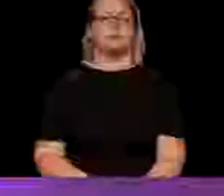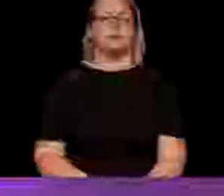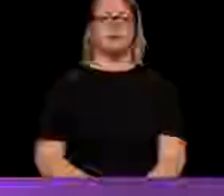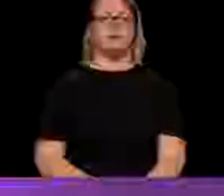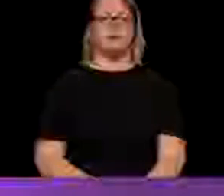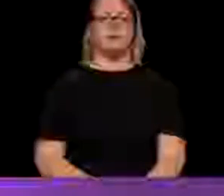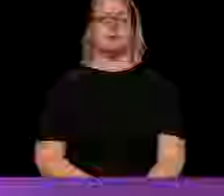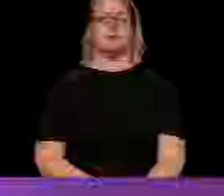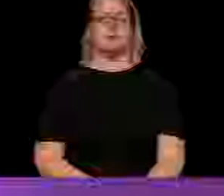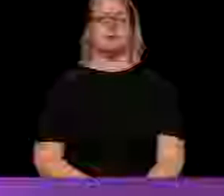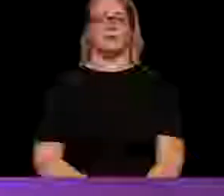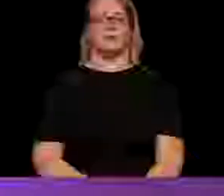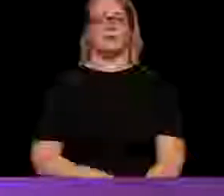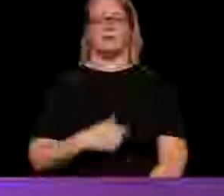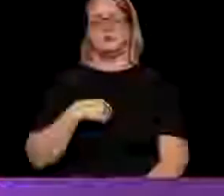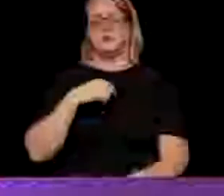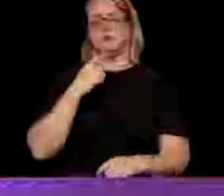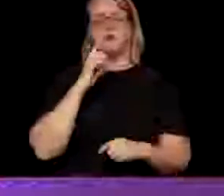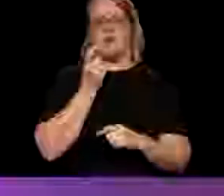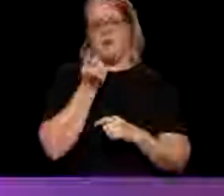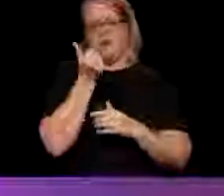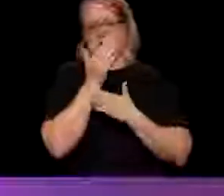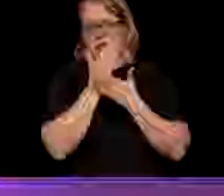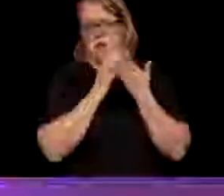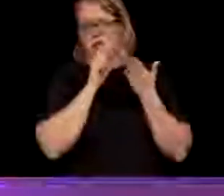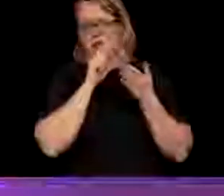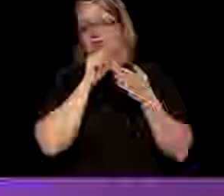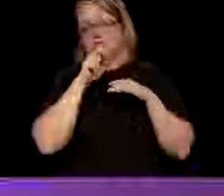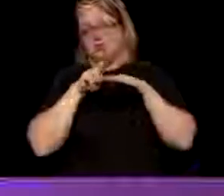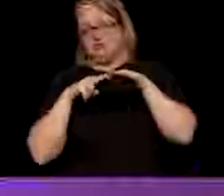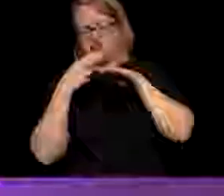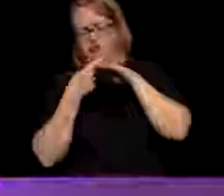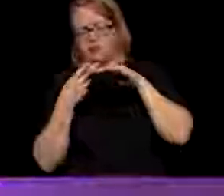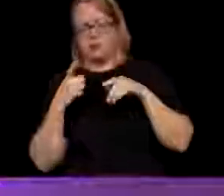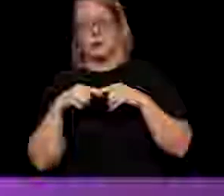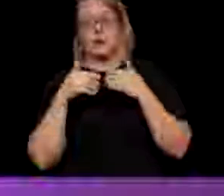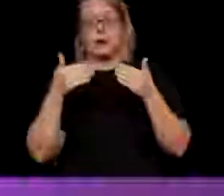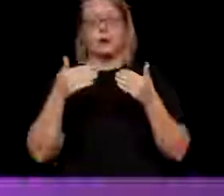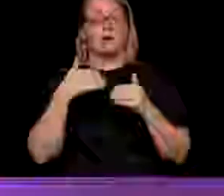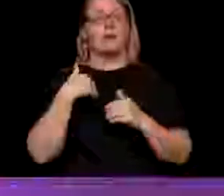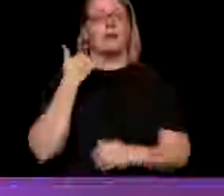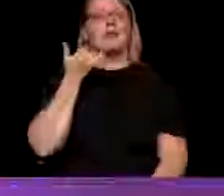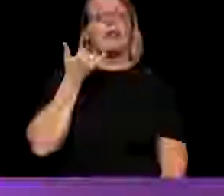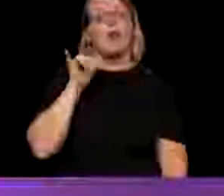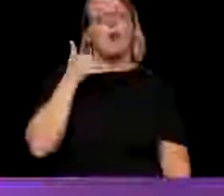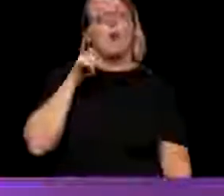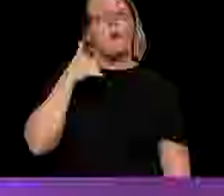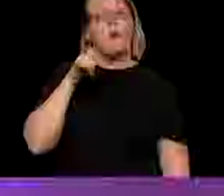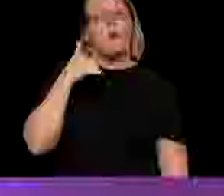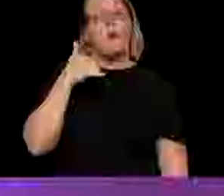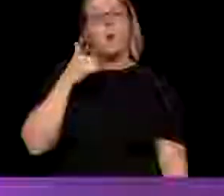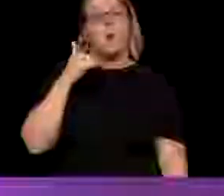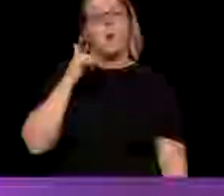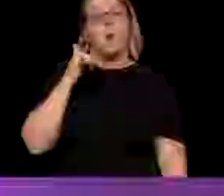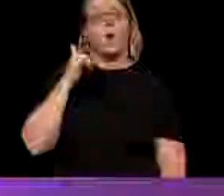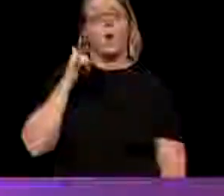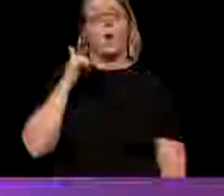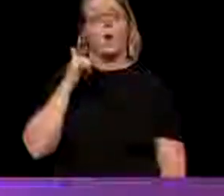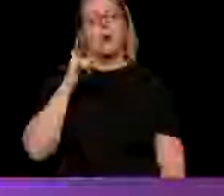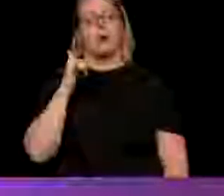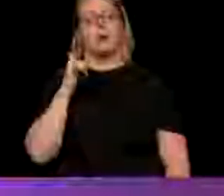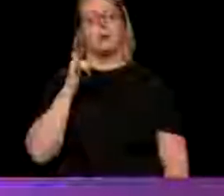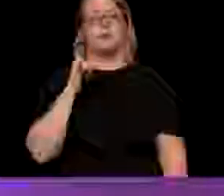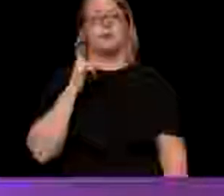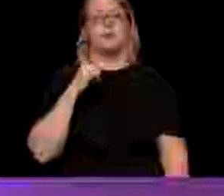don't have to clean the paintbrush much, but you can scrape off any extra paint. You can